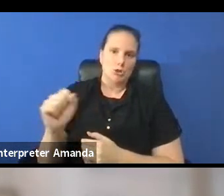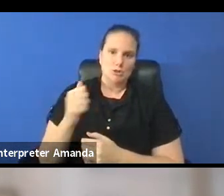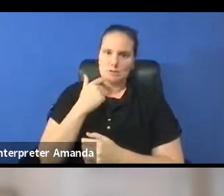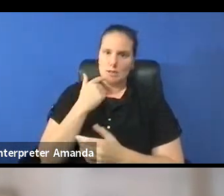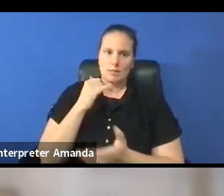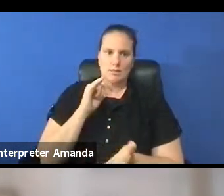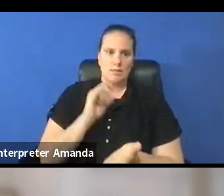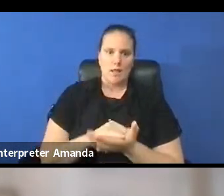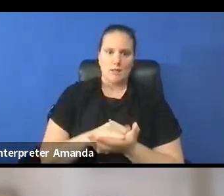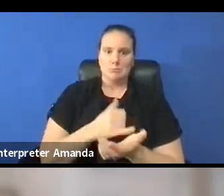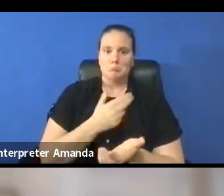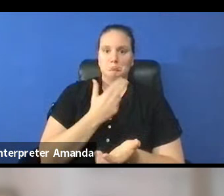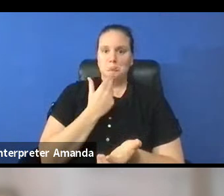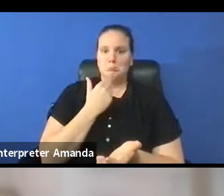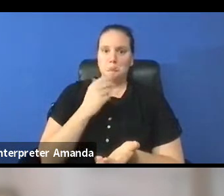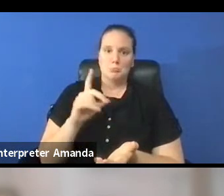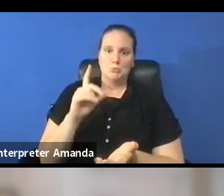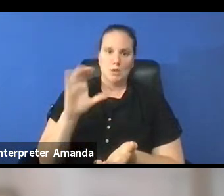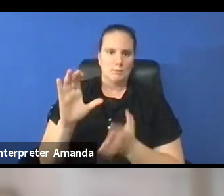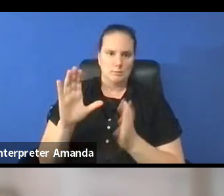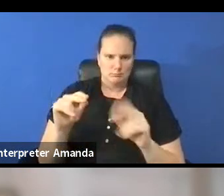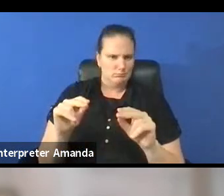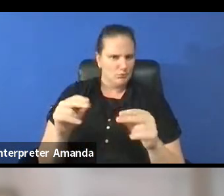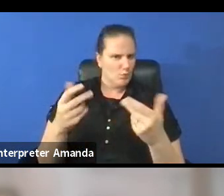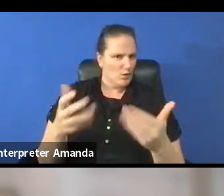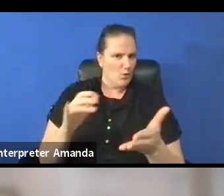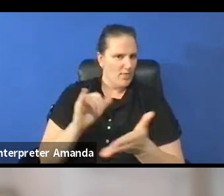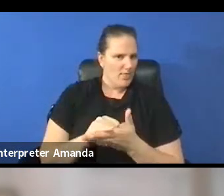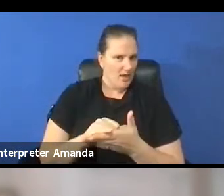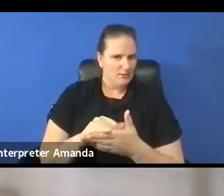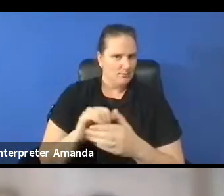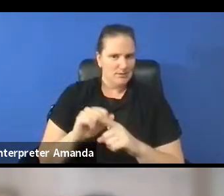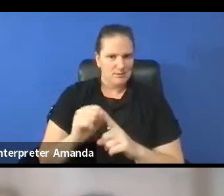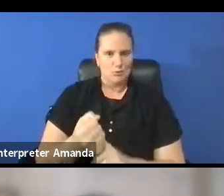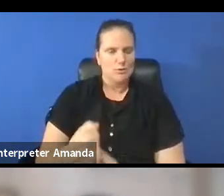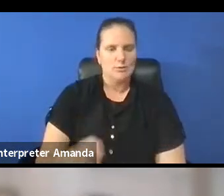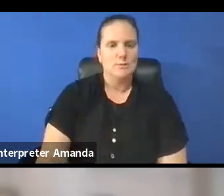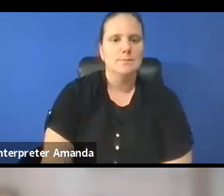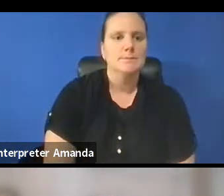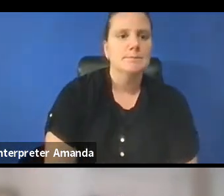document, and we definitely don't want that to be the case.